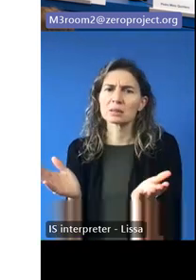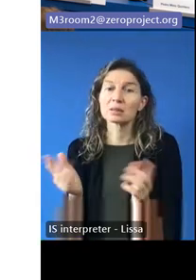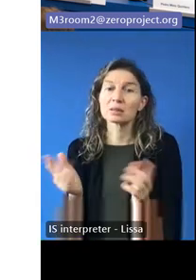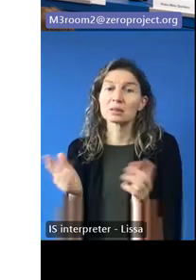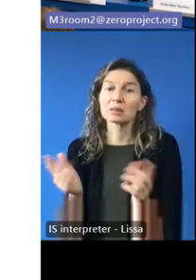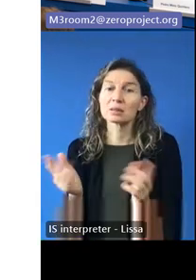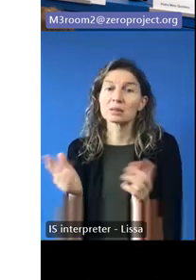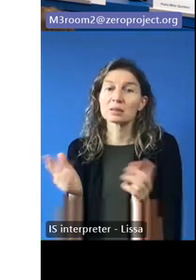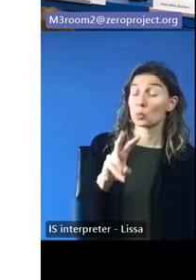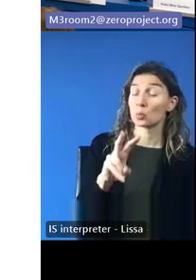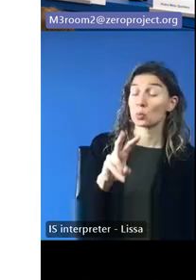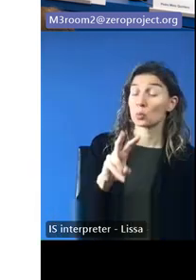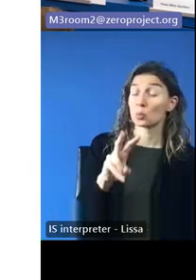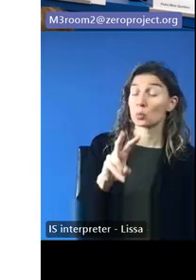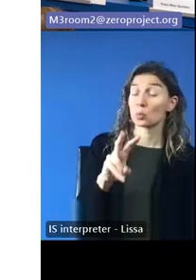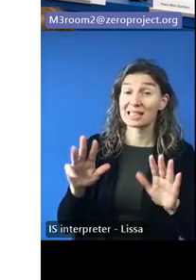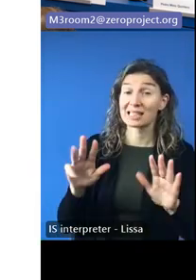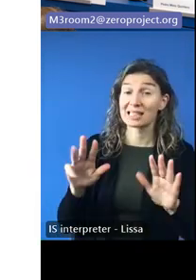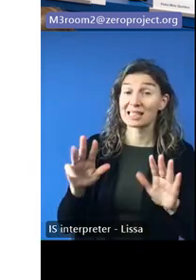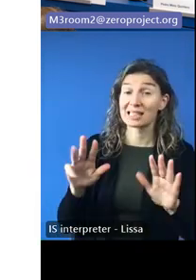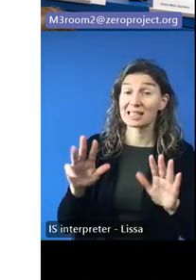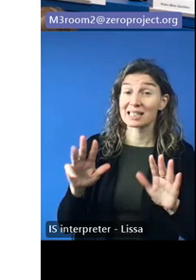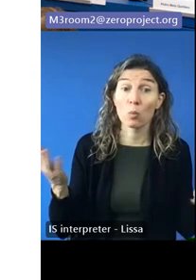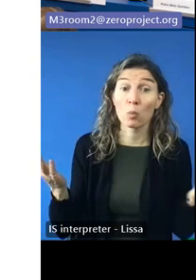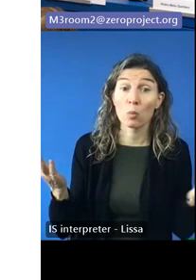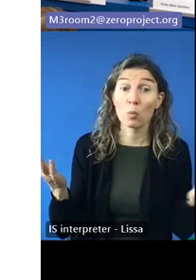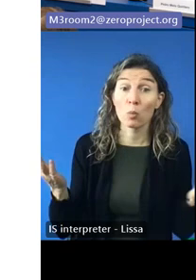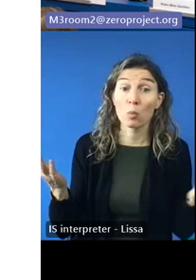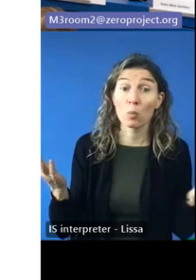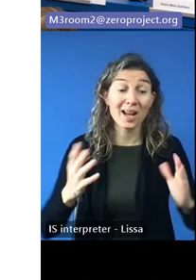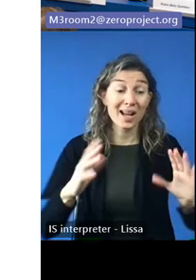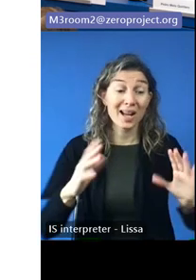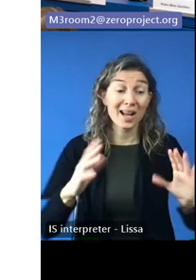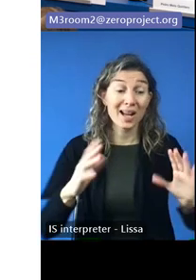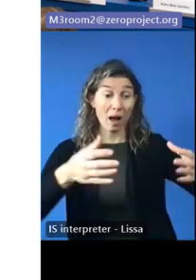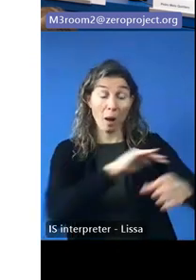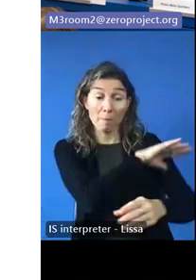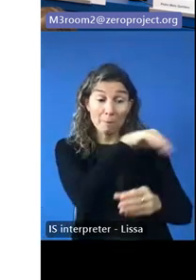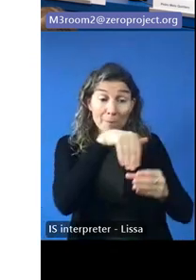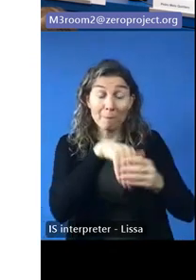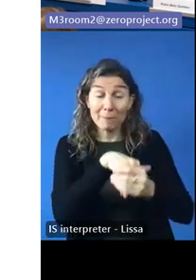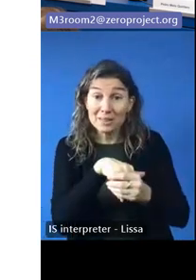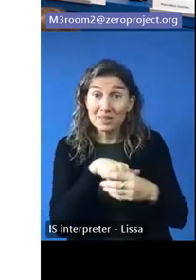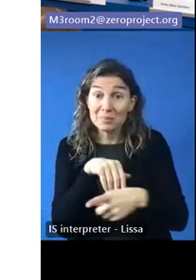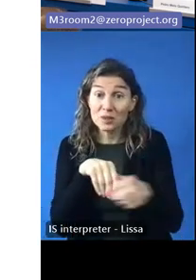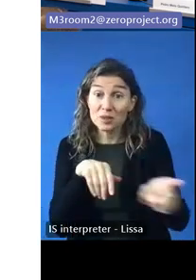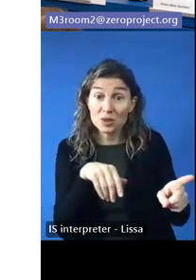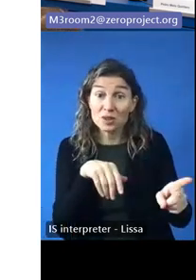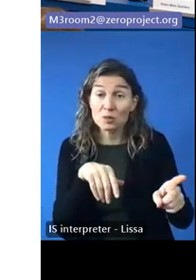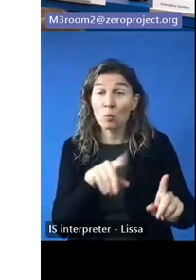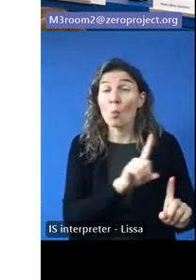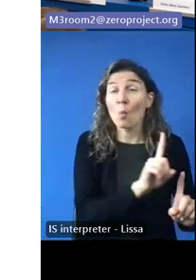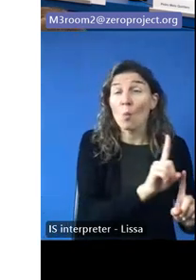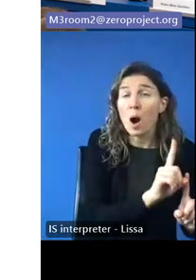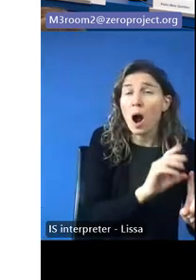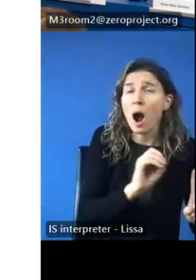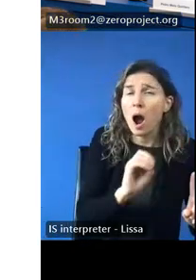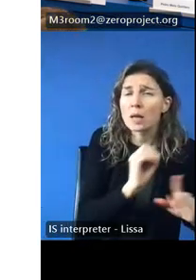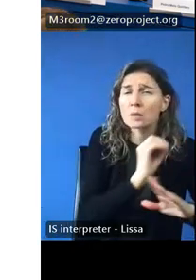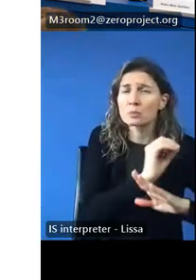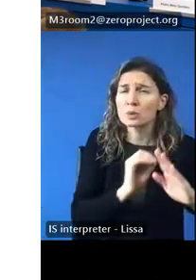which 100% of the participants report having suffered violence at some point in their lives.